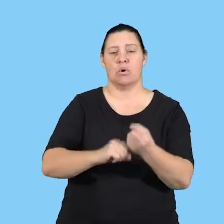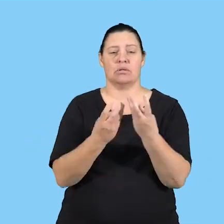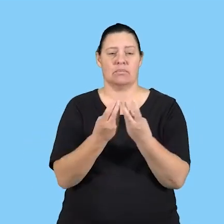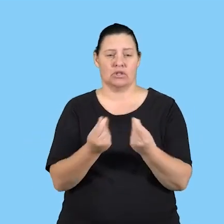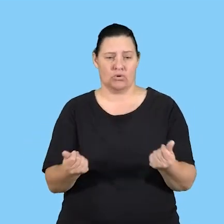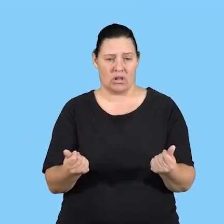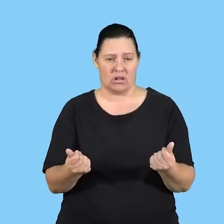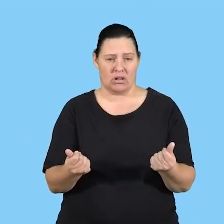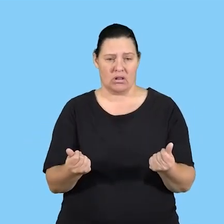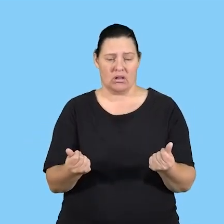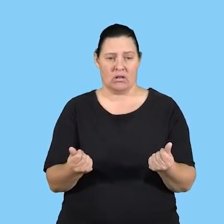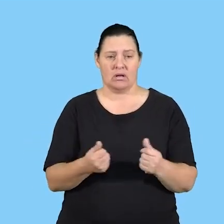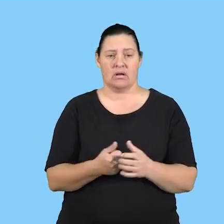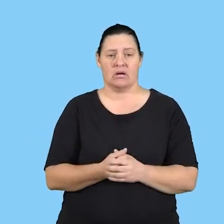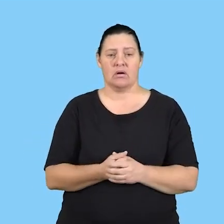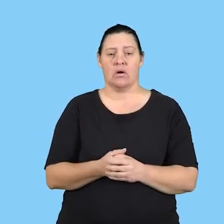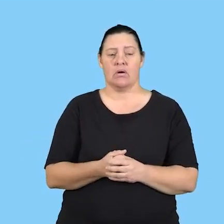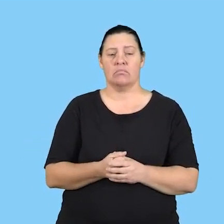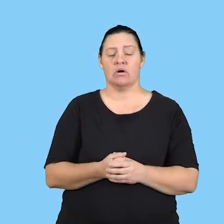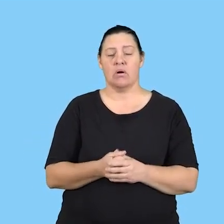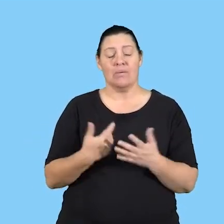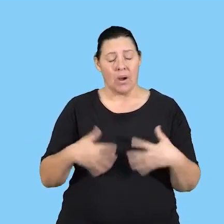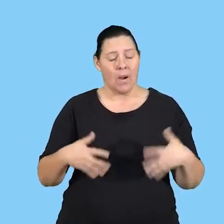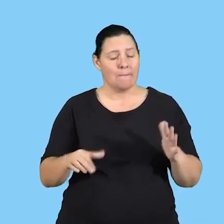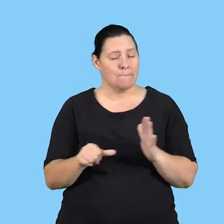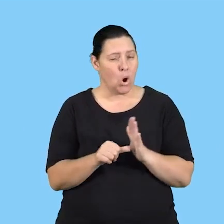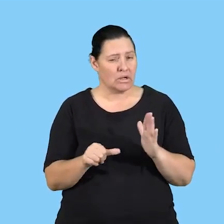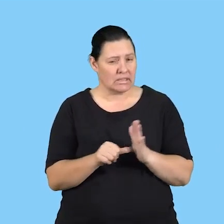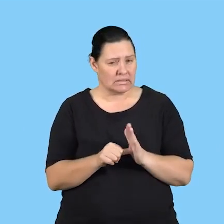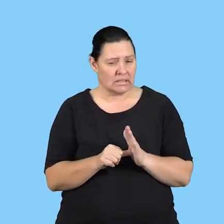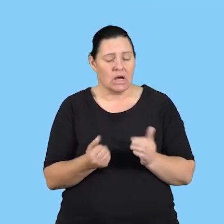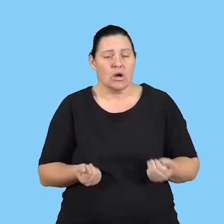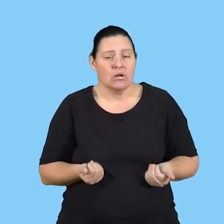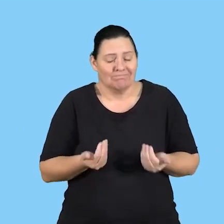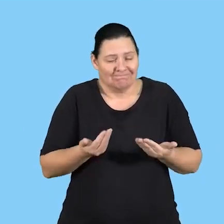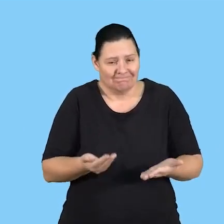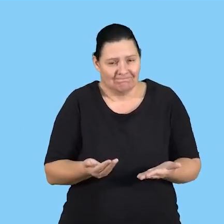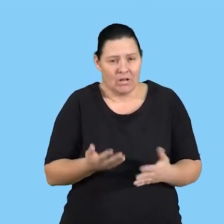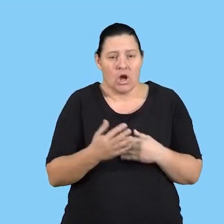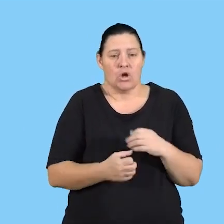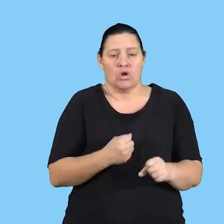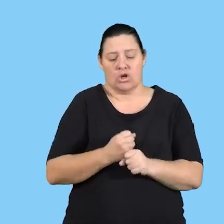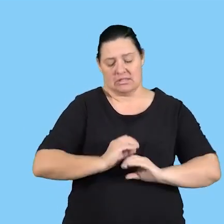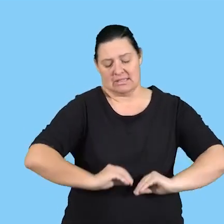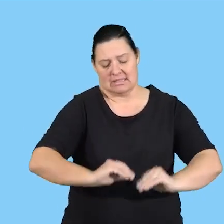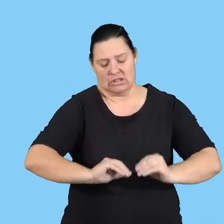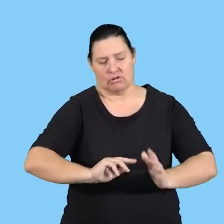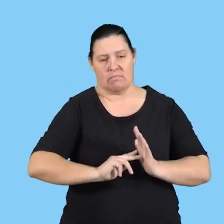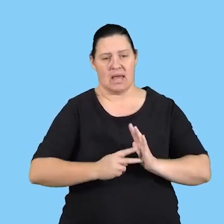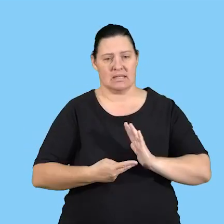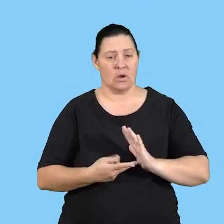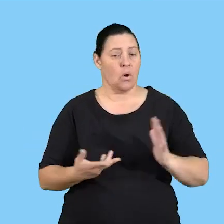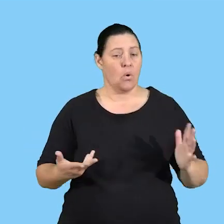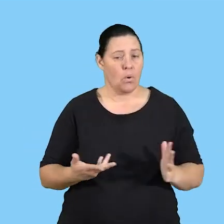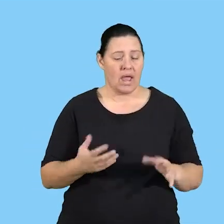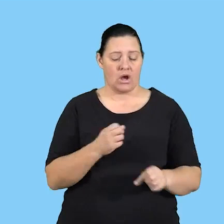support material that is essential to deliver these annual teaching